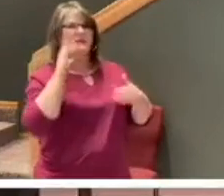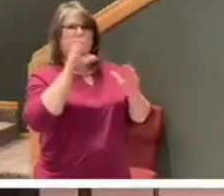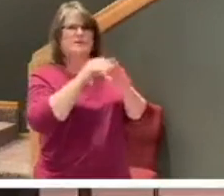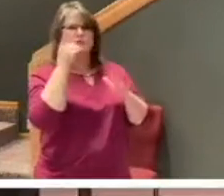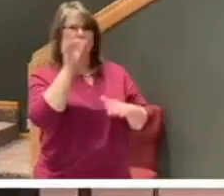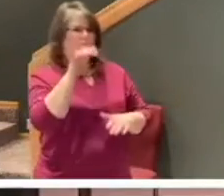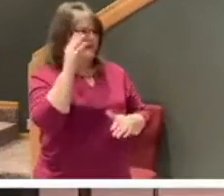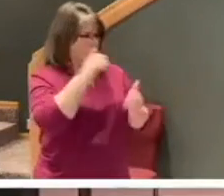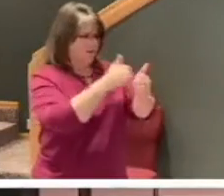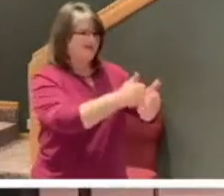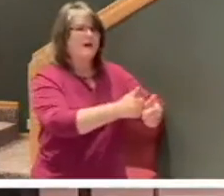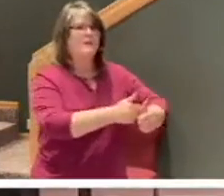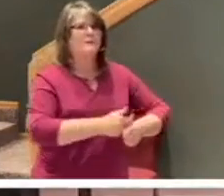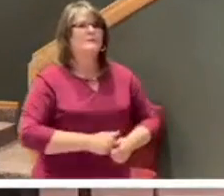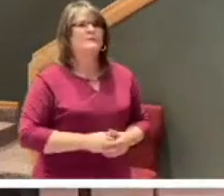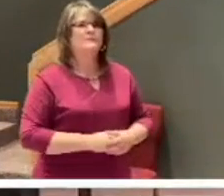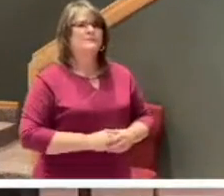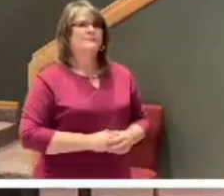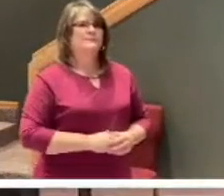we'll follow along.